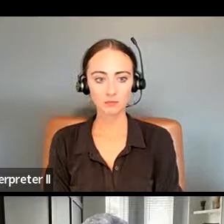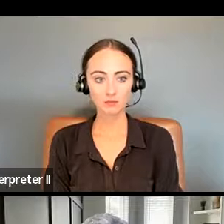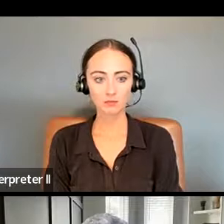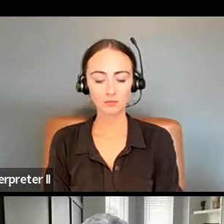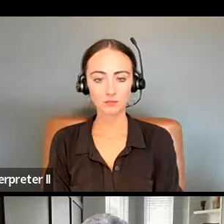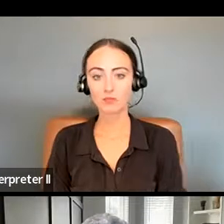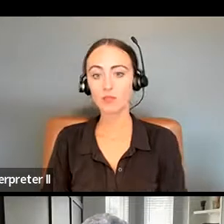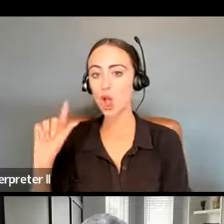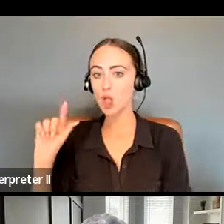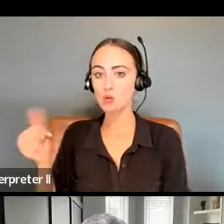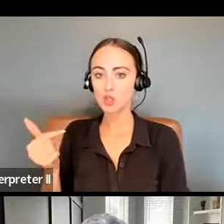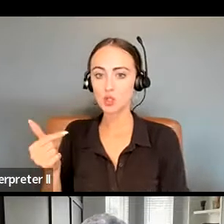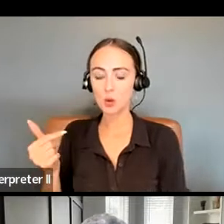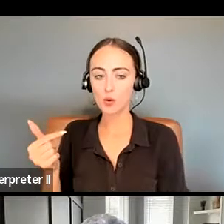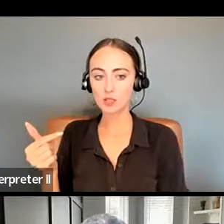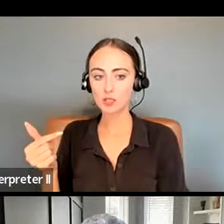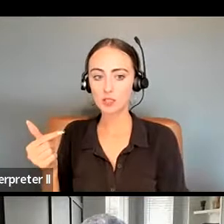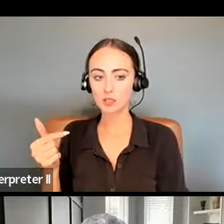Councilmember Lewis George will be